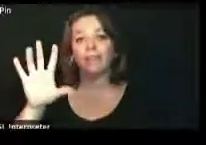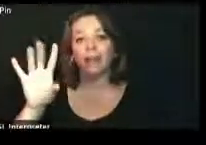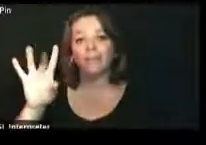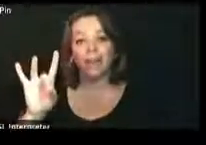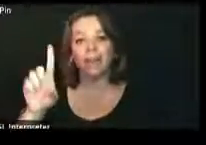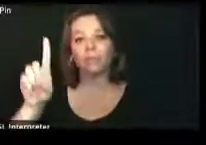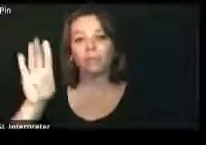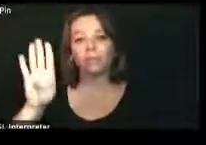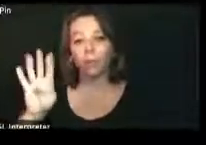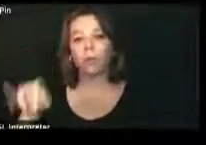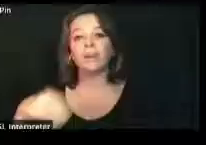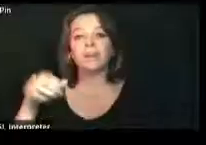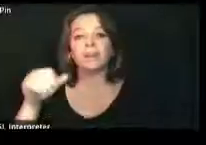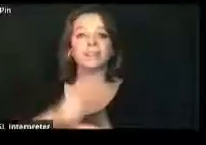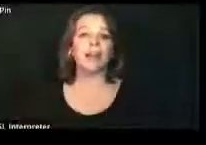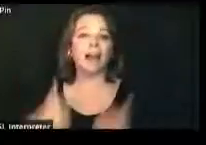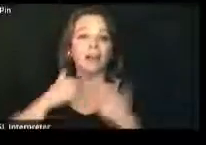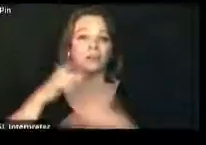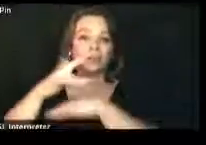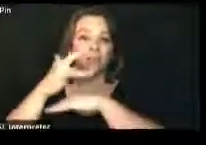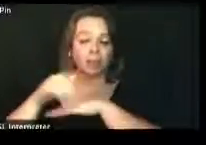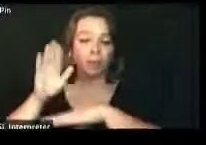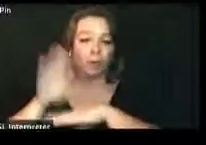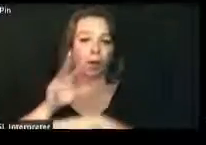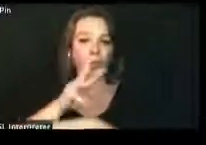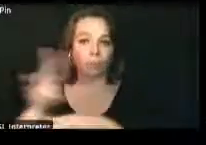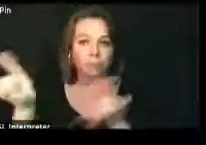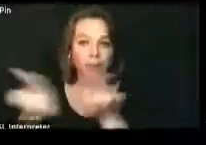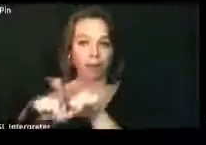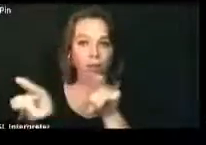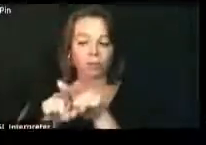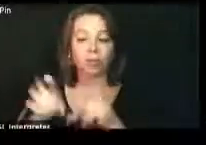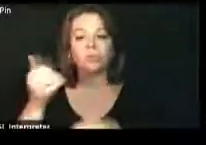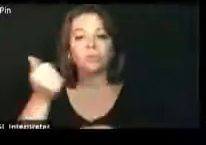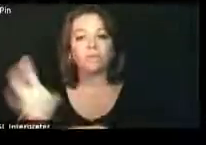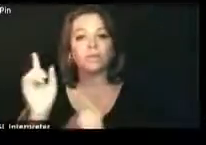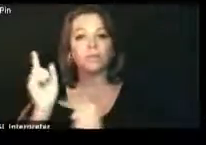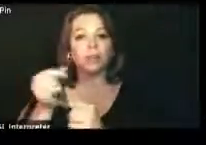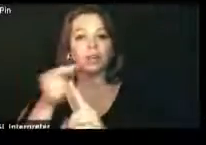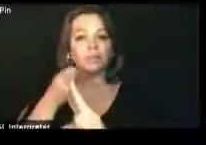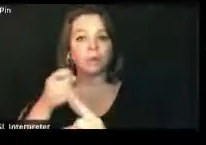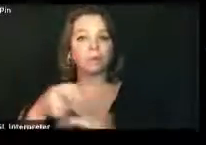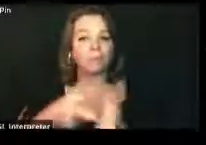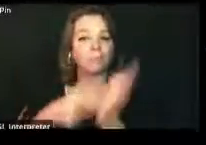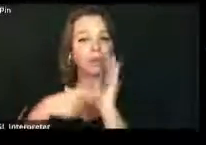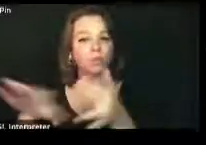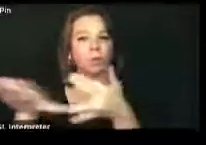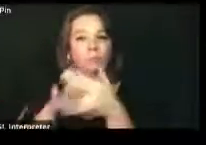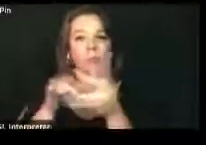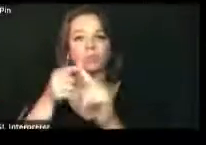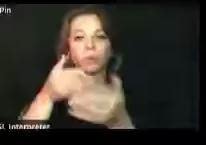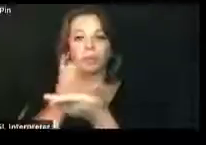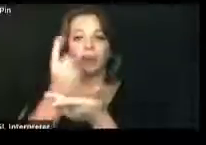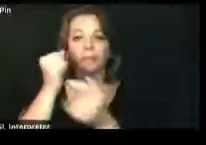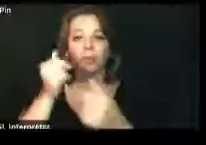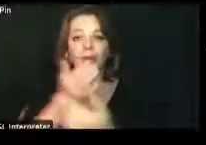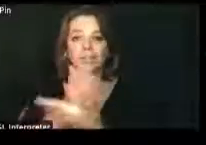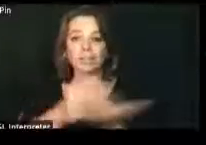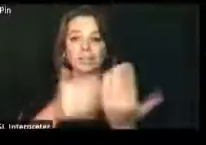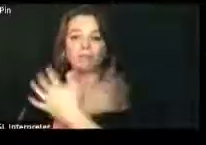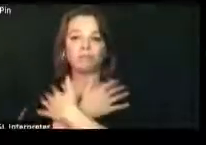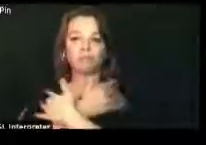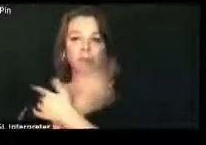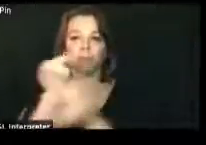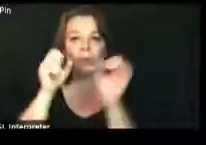95814. We are just a few minutes away from our mandatory break to allow some rest time for our